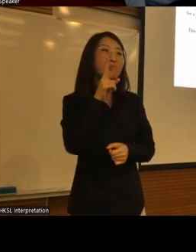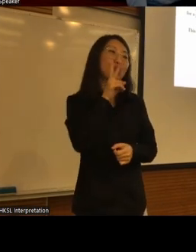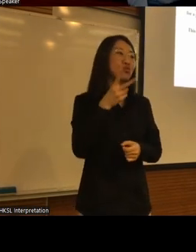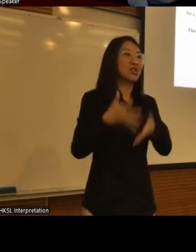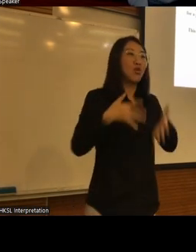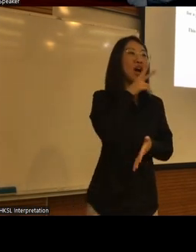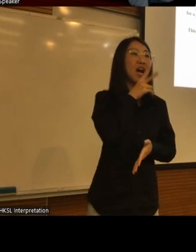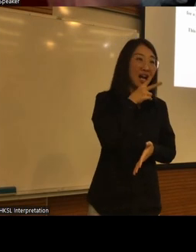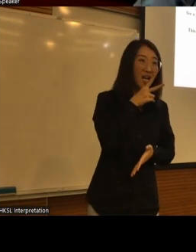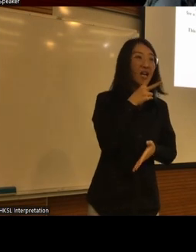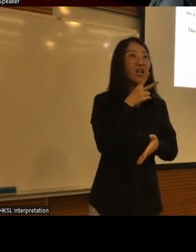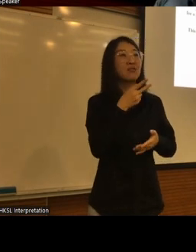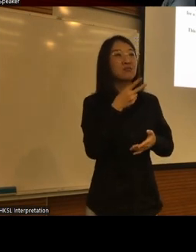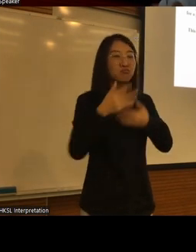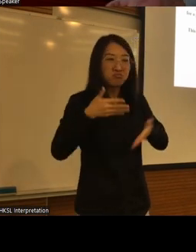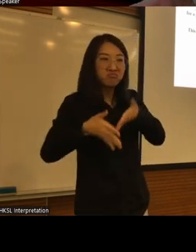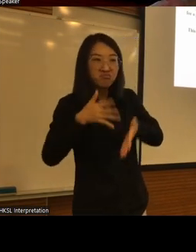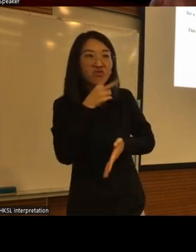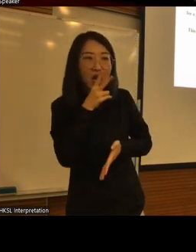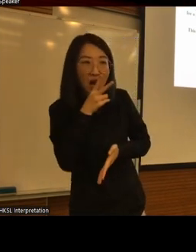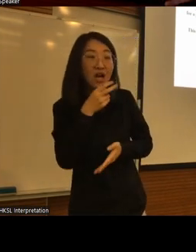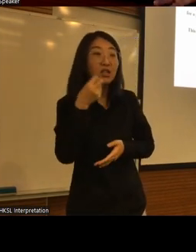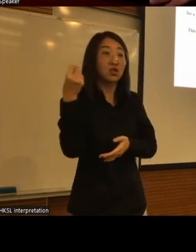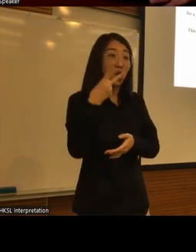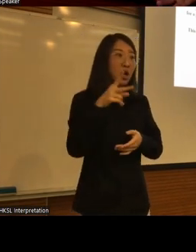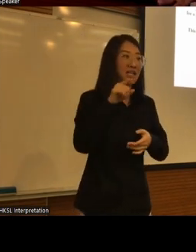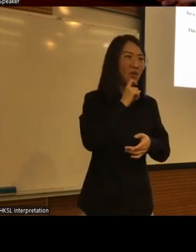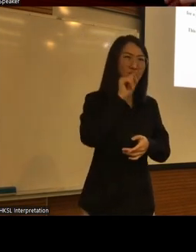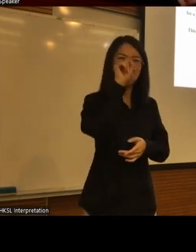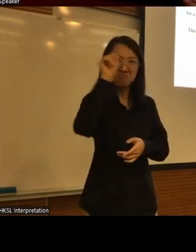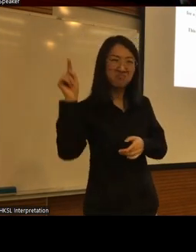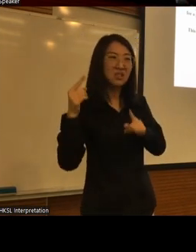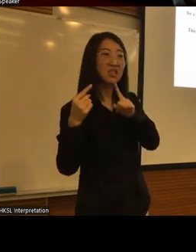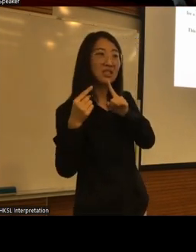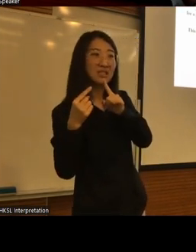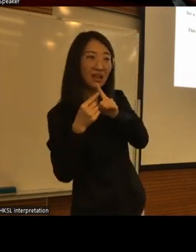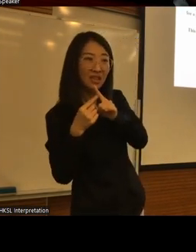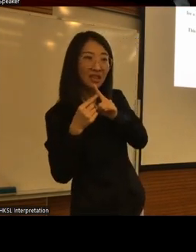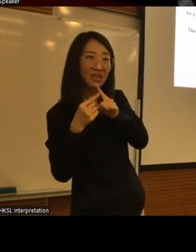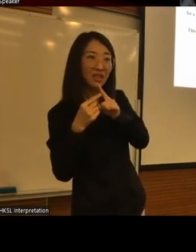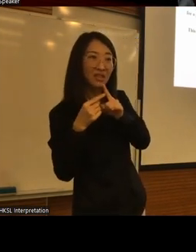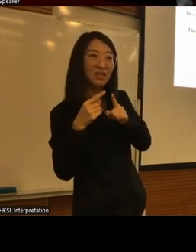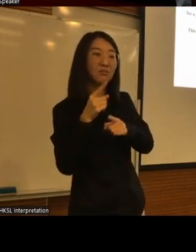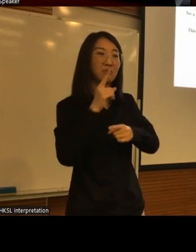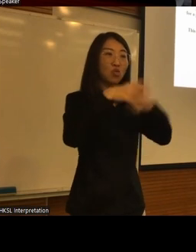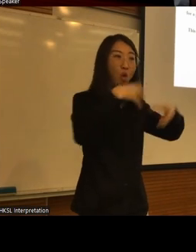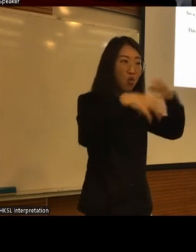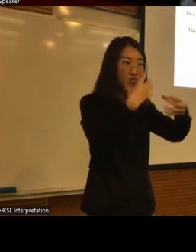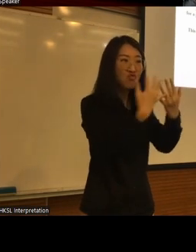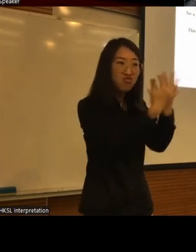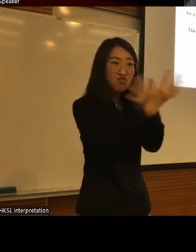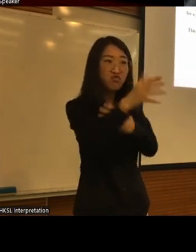interpreter and you see that people who work at a conference